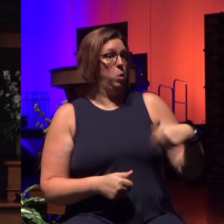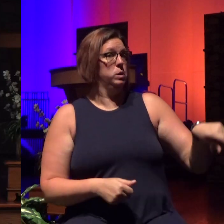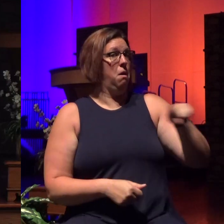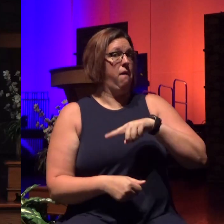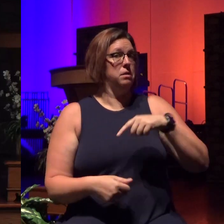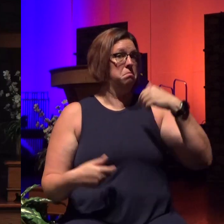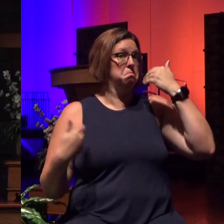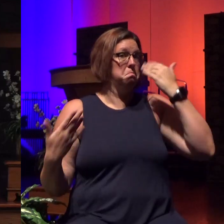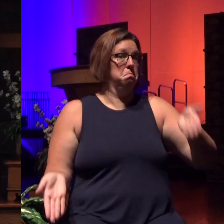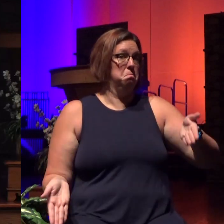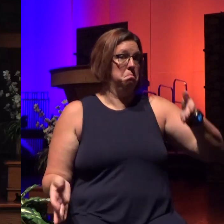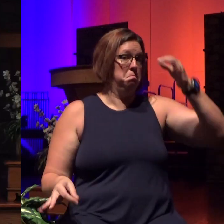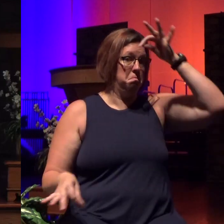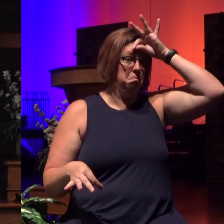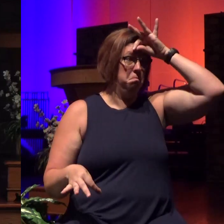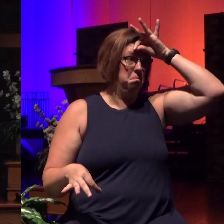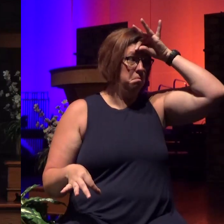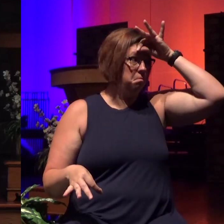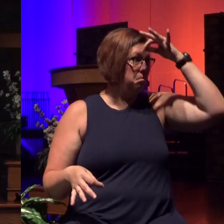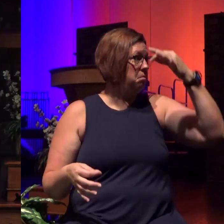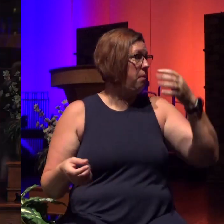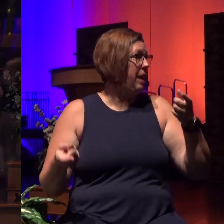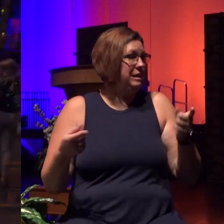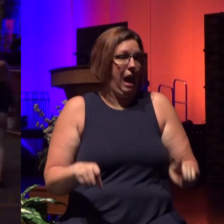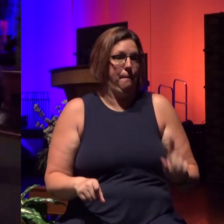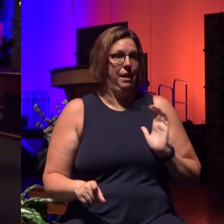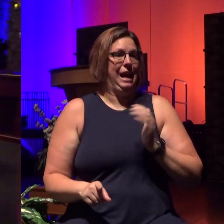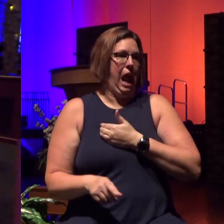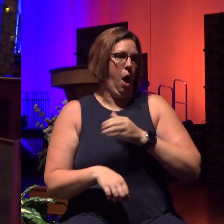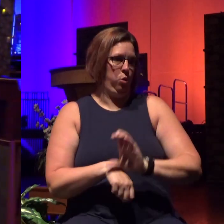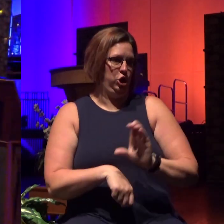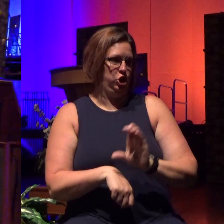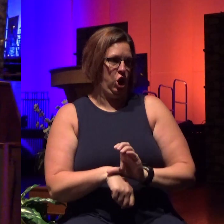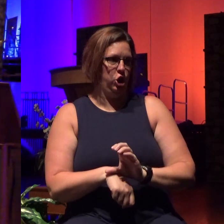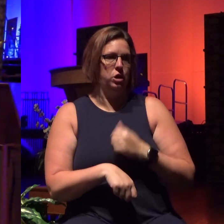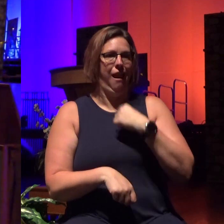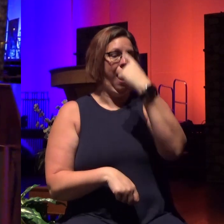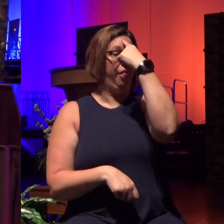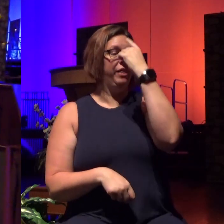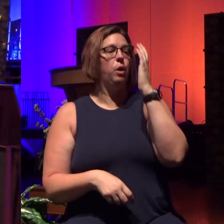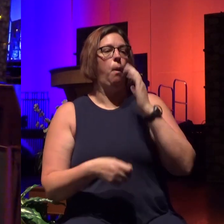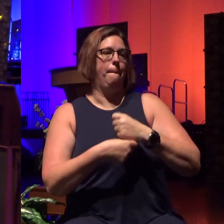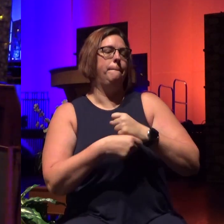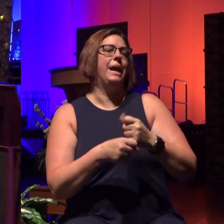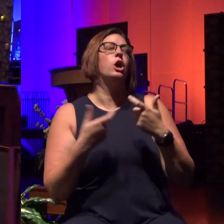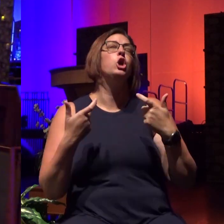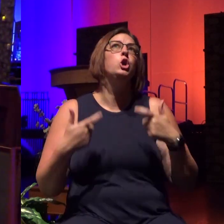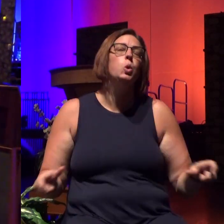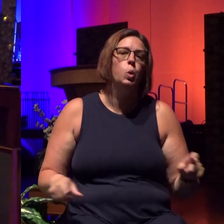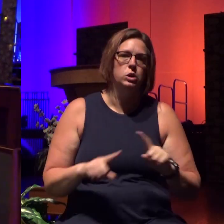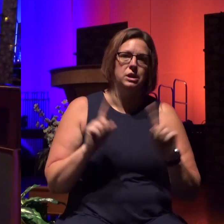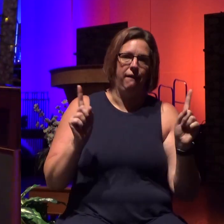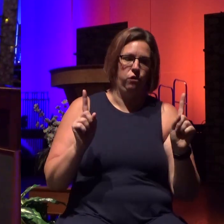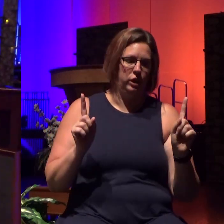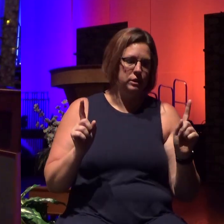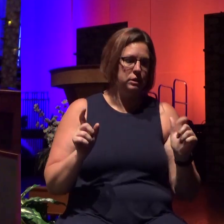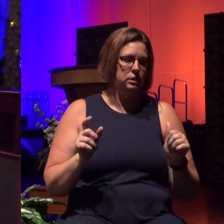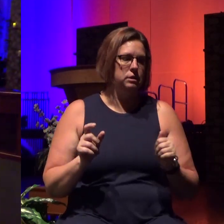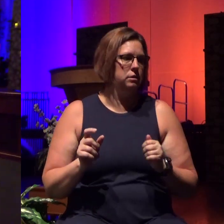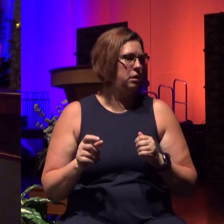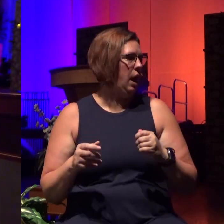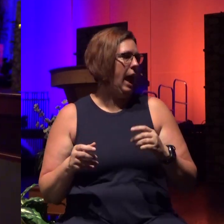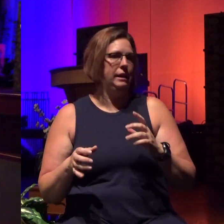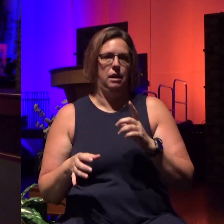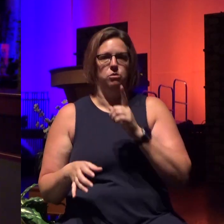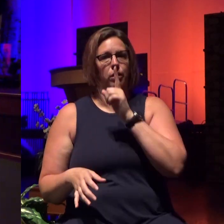probably don't even know about that's happening in our church that I think is going to make a huge difference. And it's so